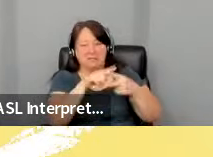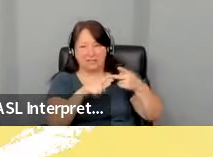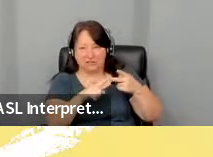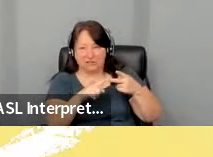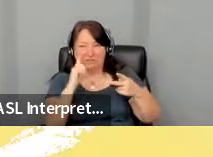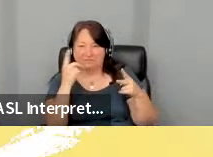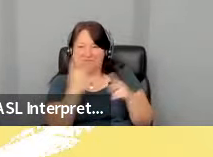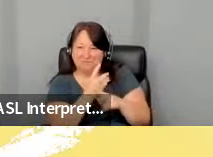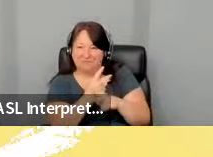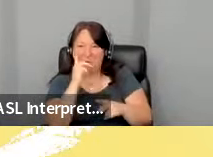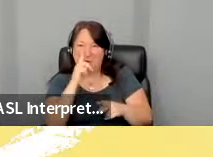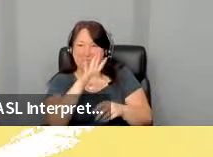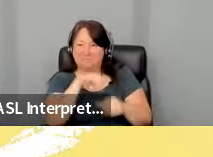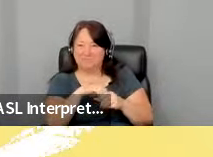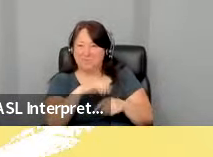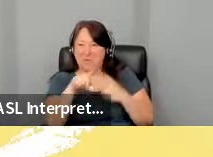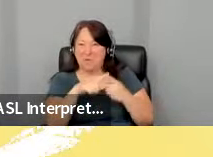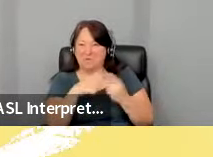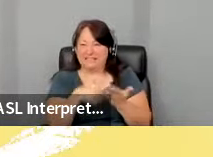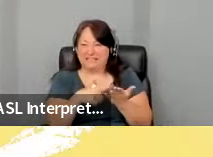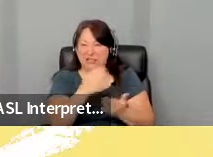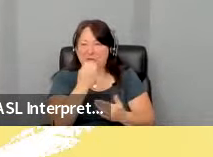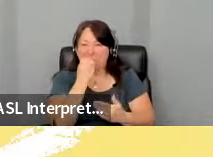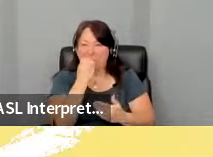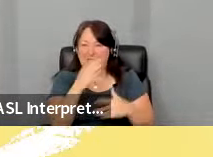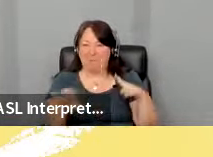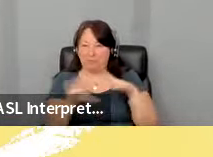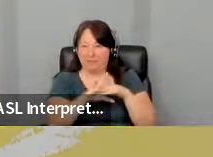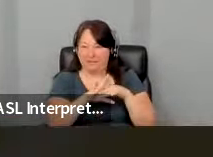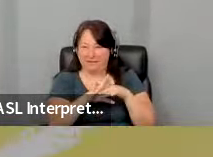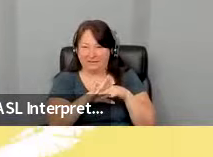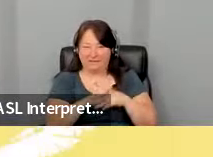into play as we talk about your meal breaks.